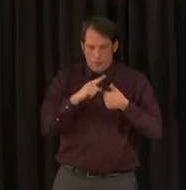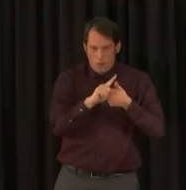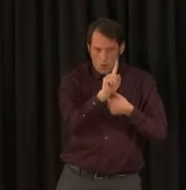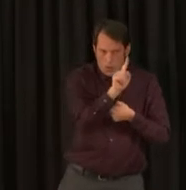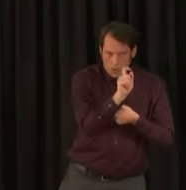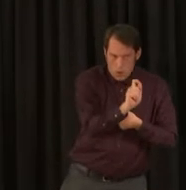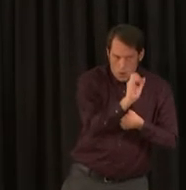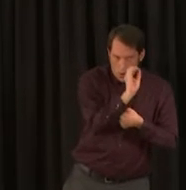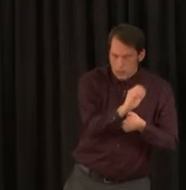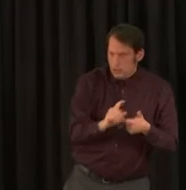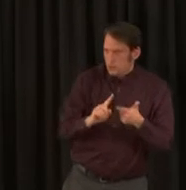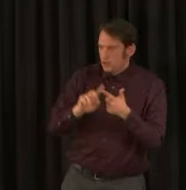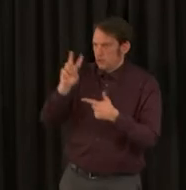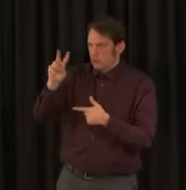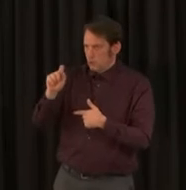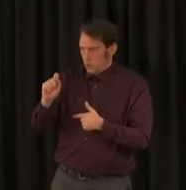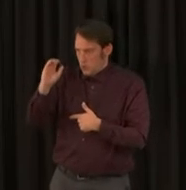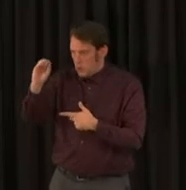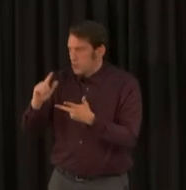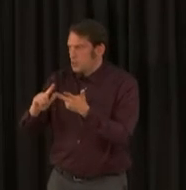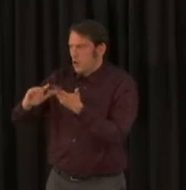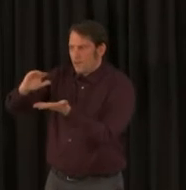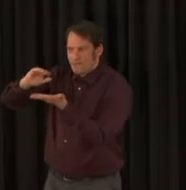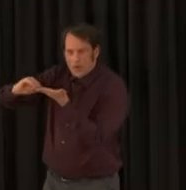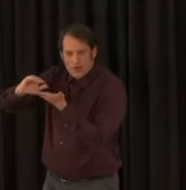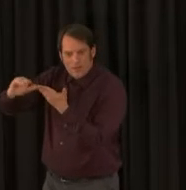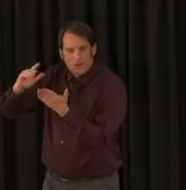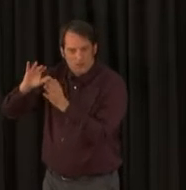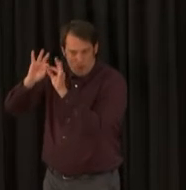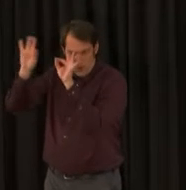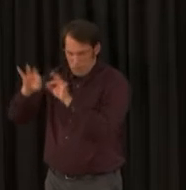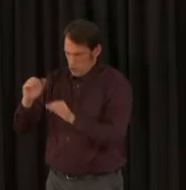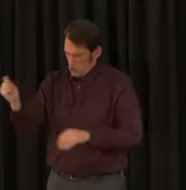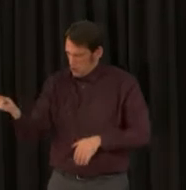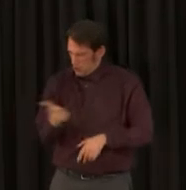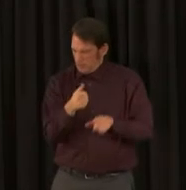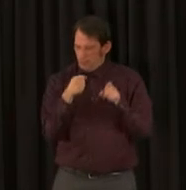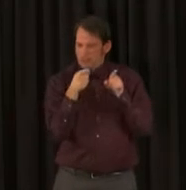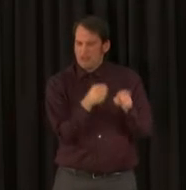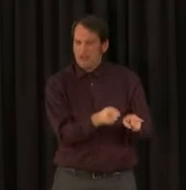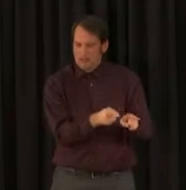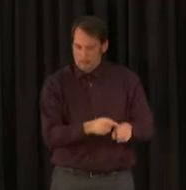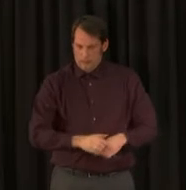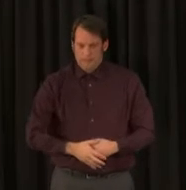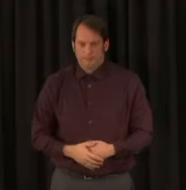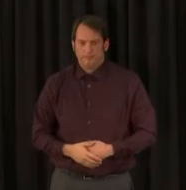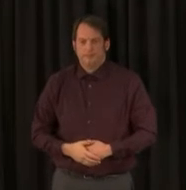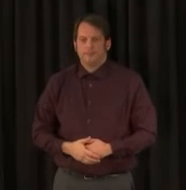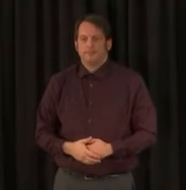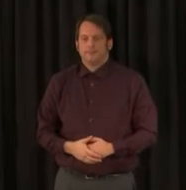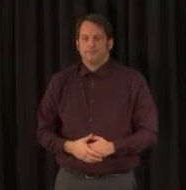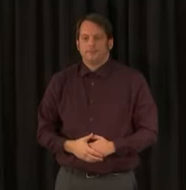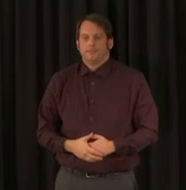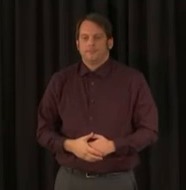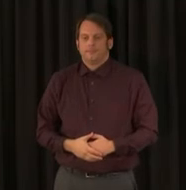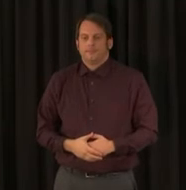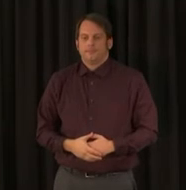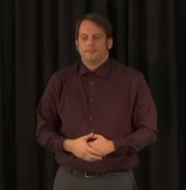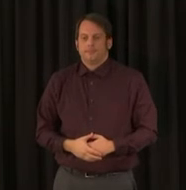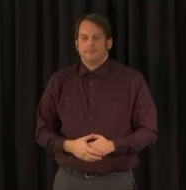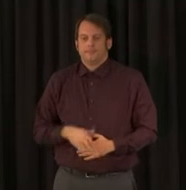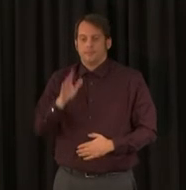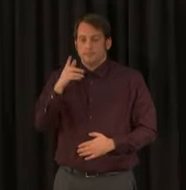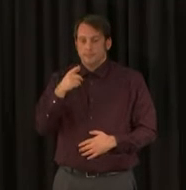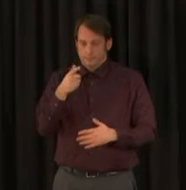form of $150,000 and below. It's called the 3508S form, okay? It's just a